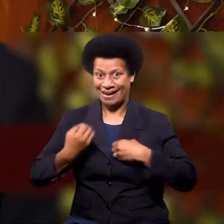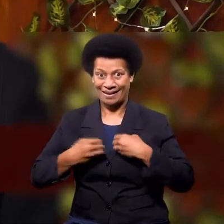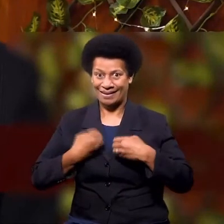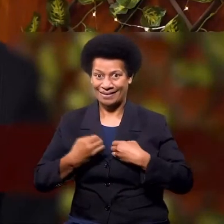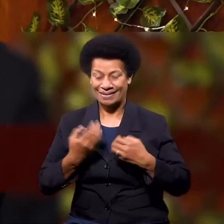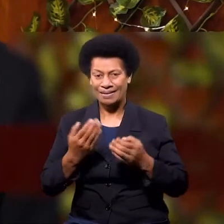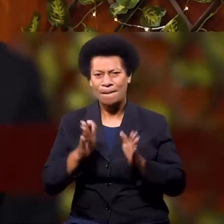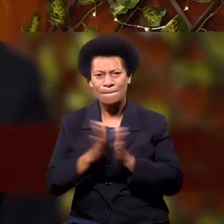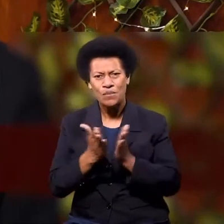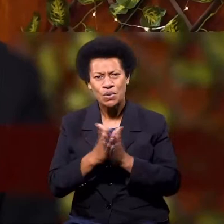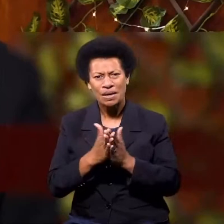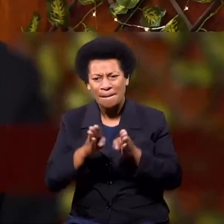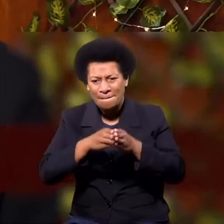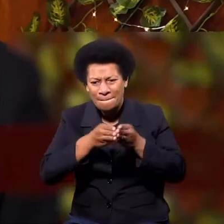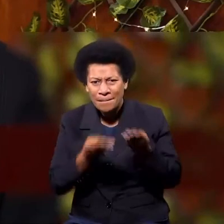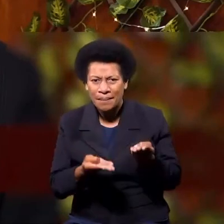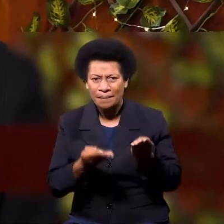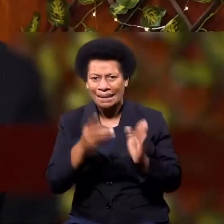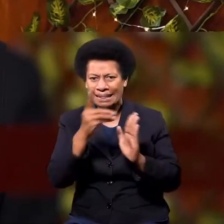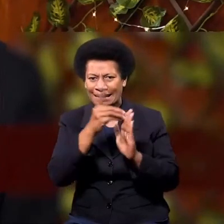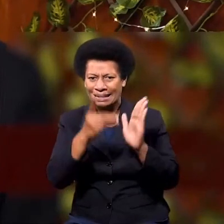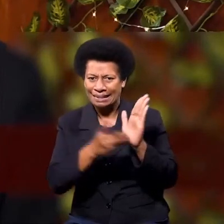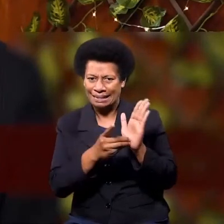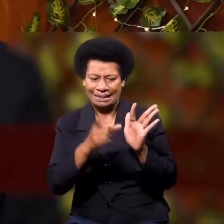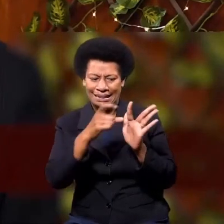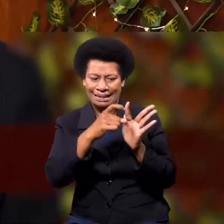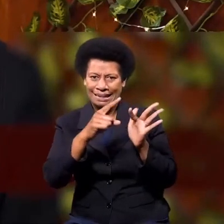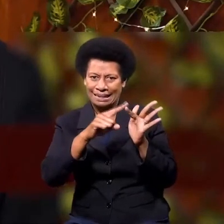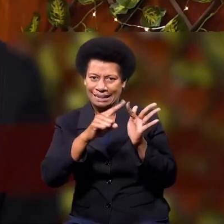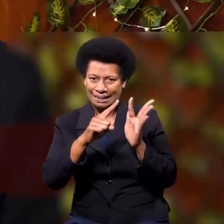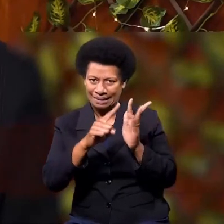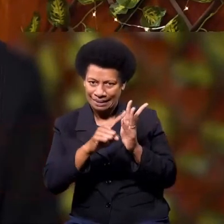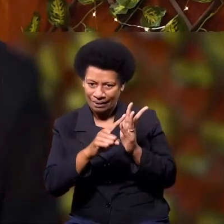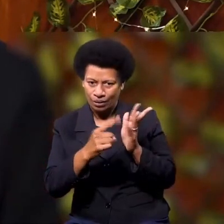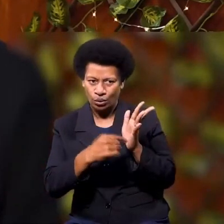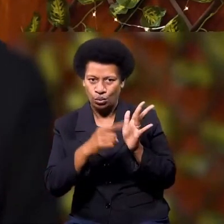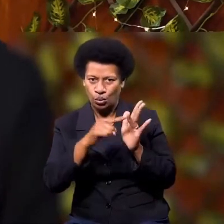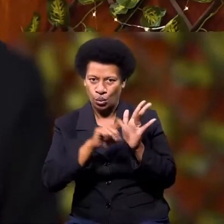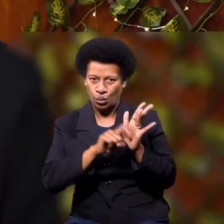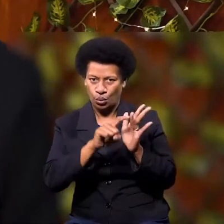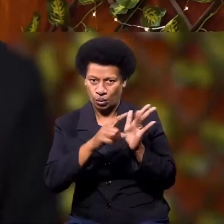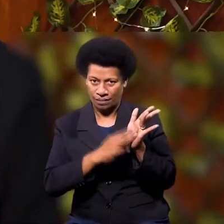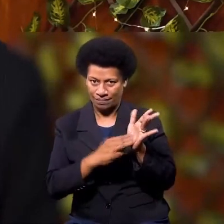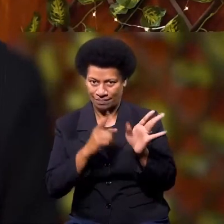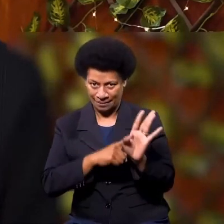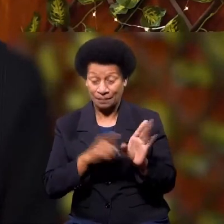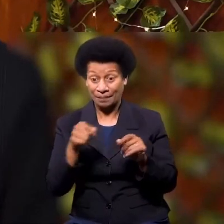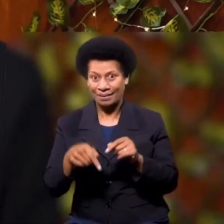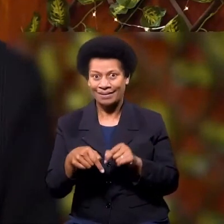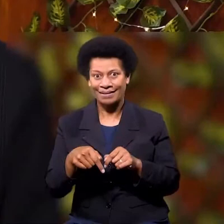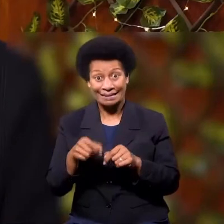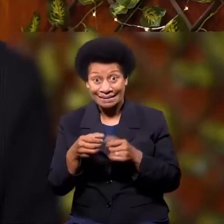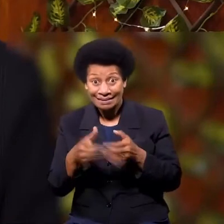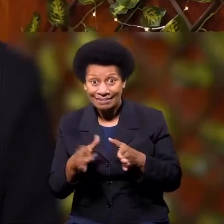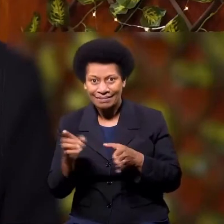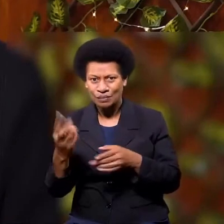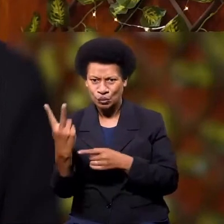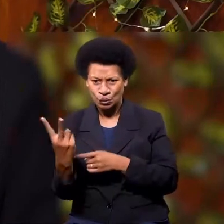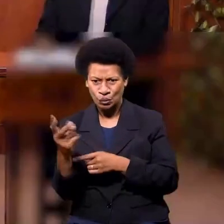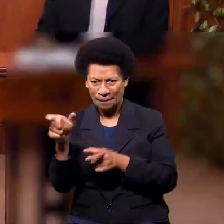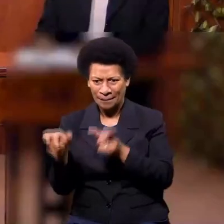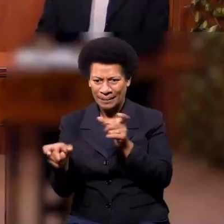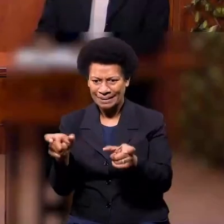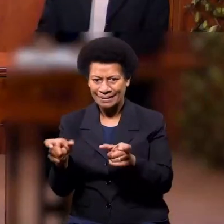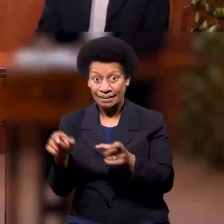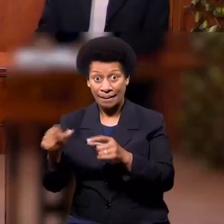this quarter's lesson. It's based on the book of Deuteronomy. But before we get into that, I have with me two very special people here on studio. I have